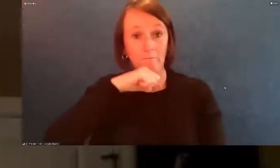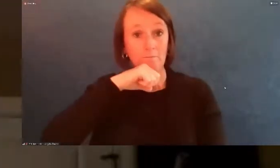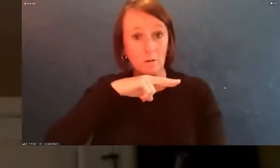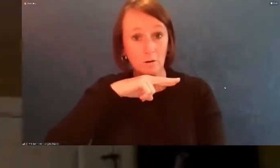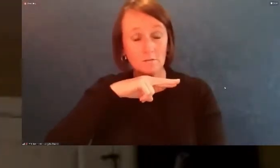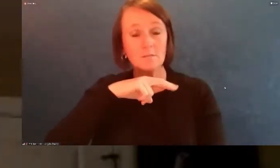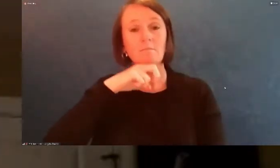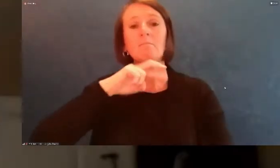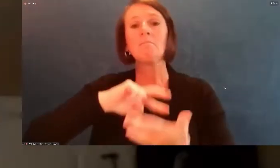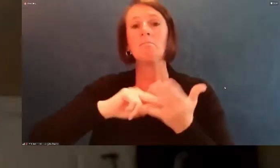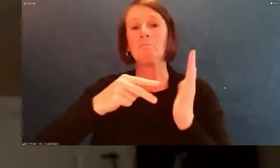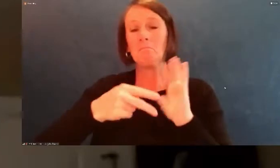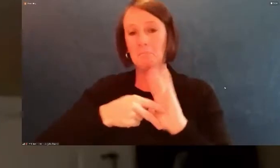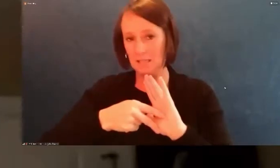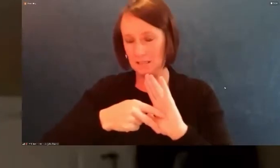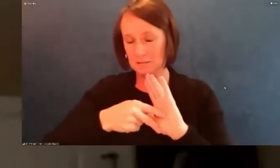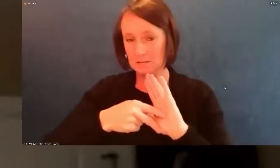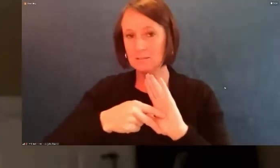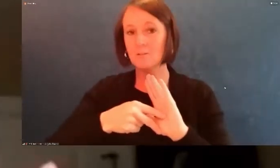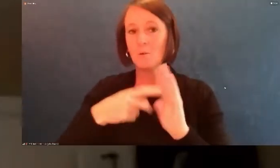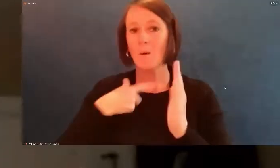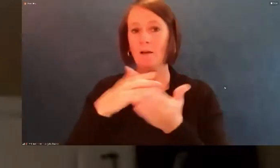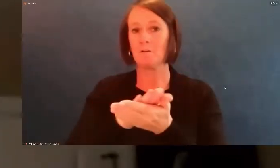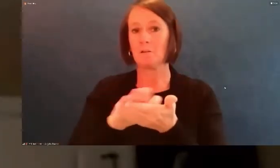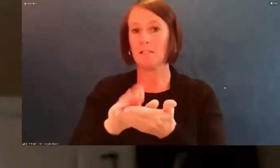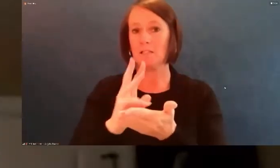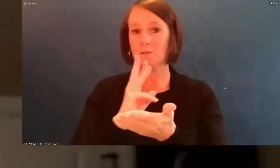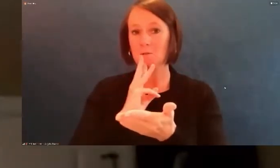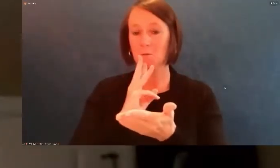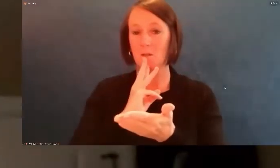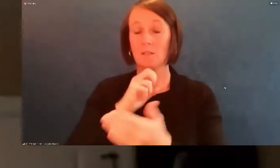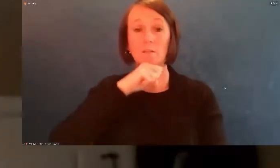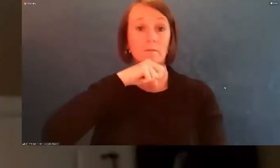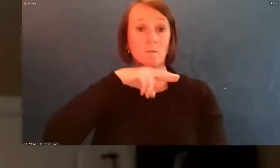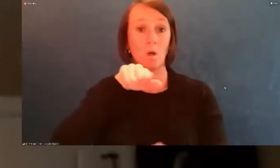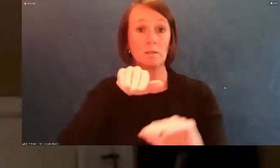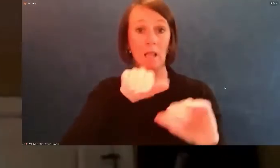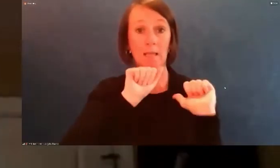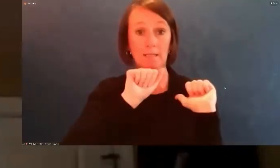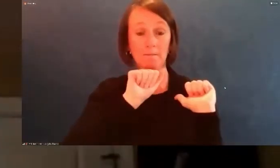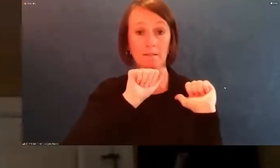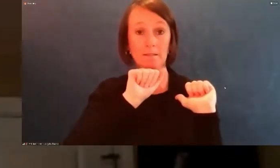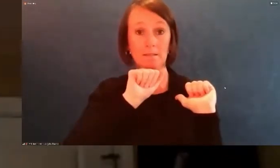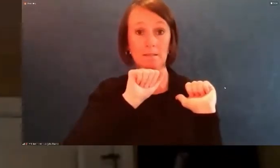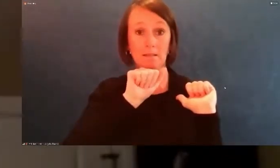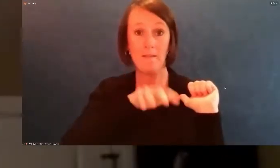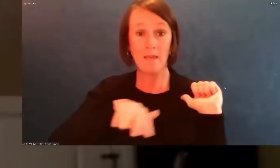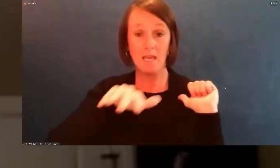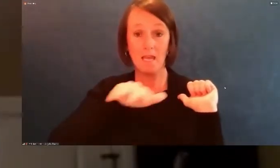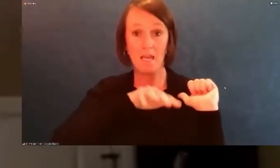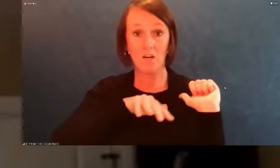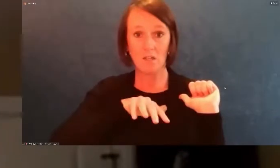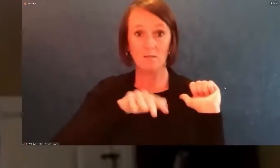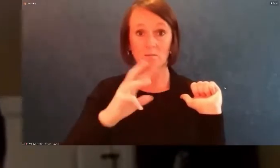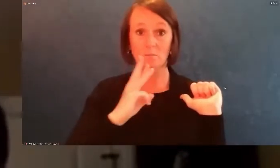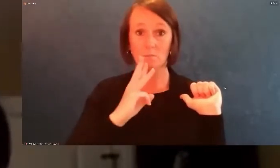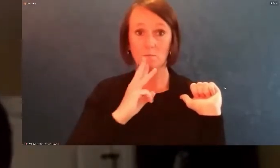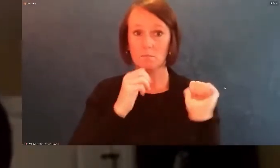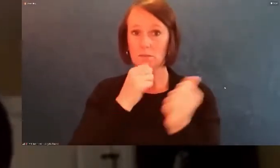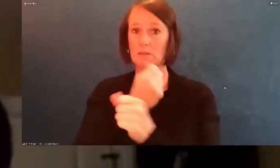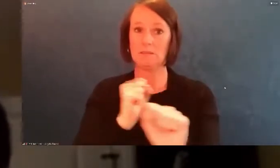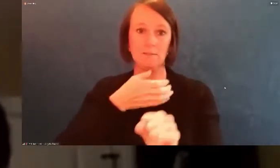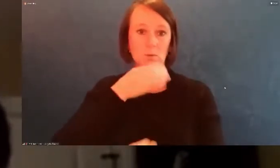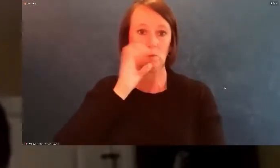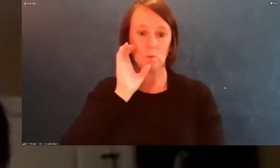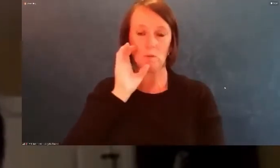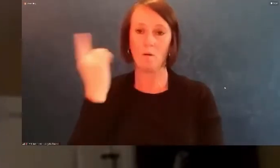the frog people ever leave your community or your territory, your water is no longer safe to drink. Always